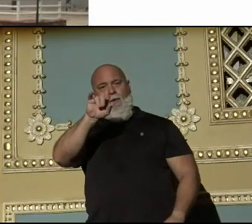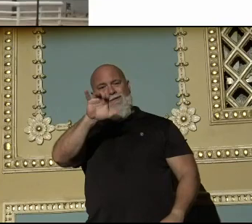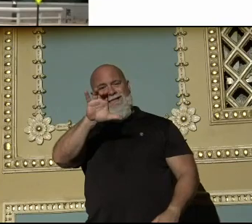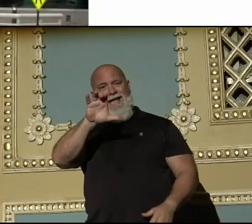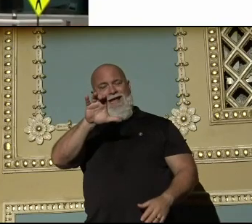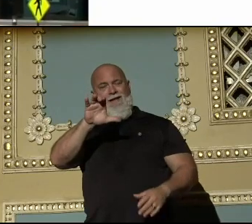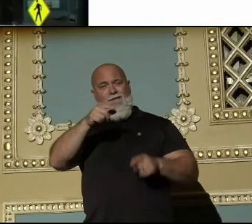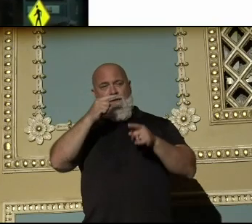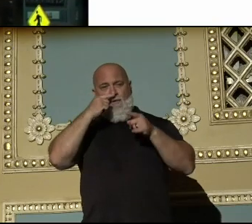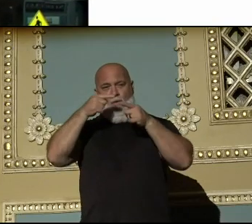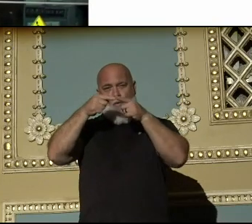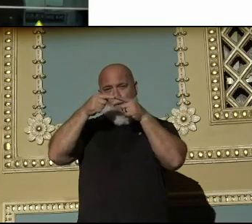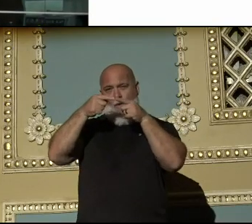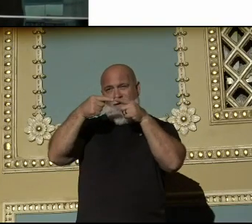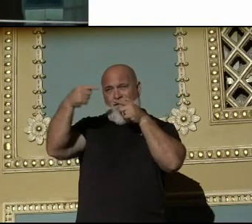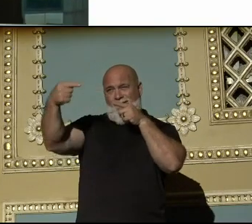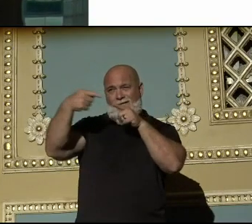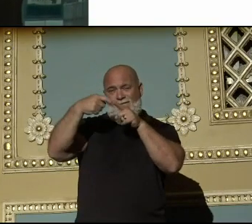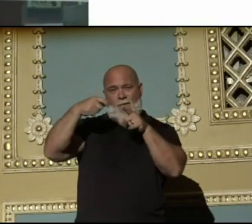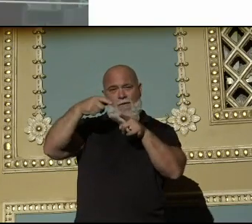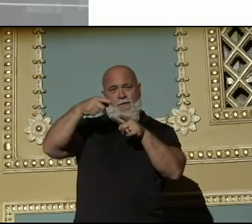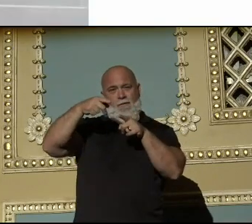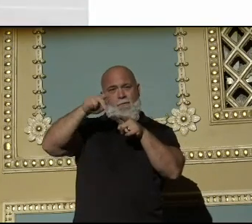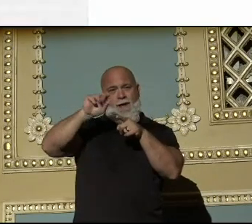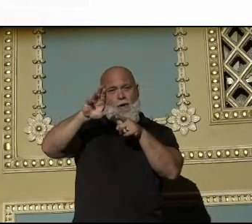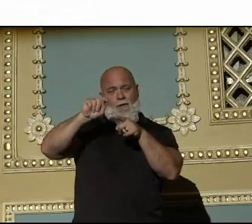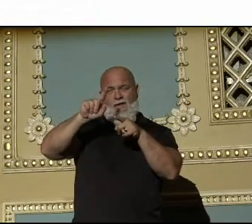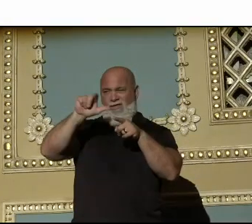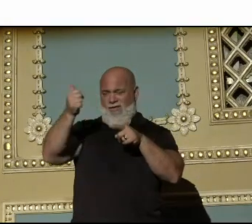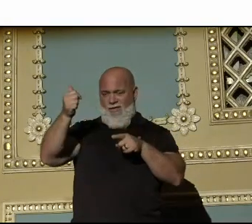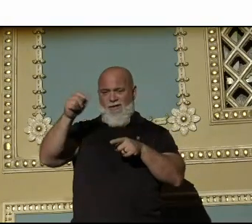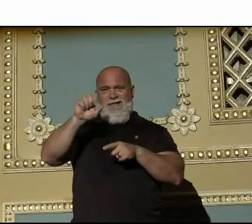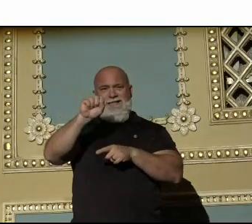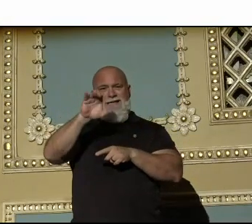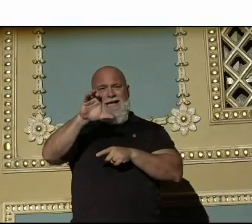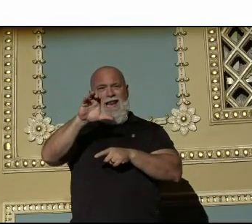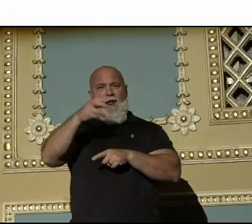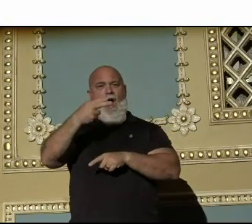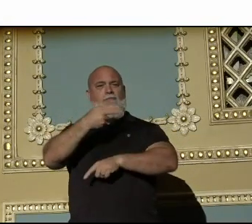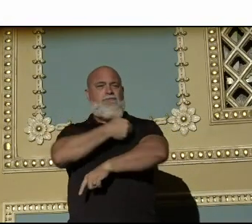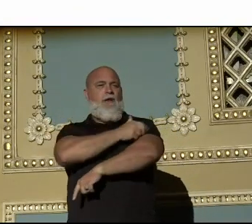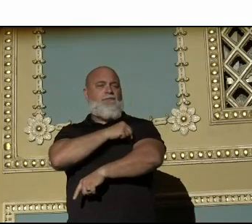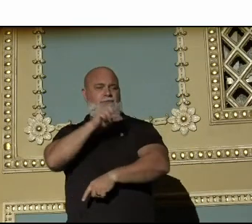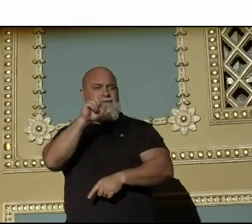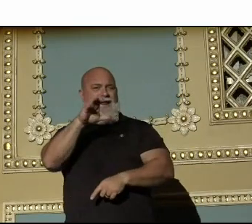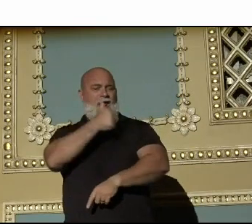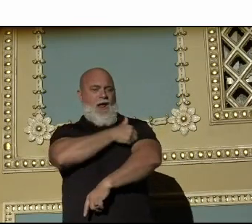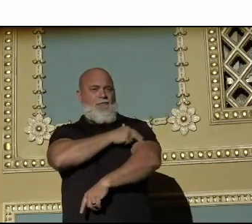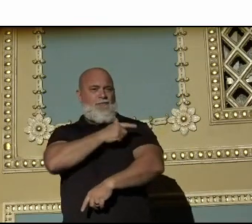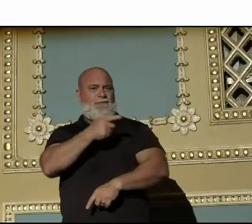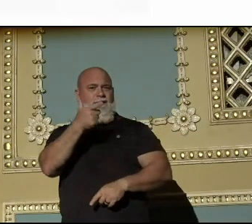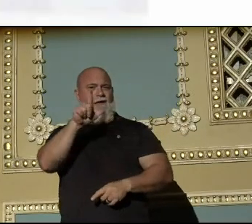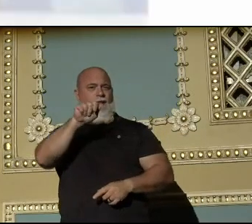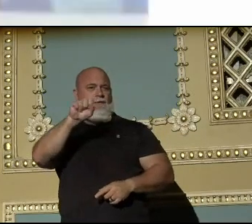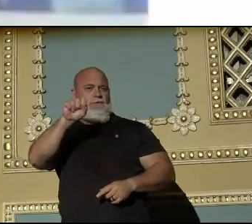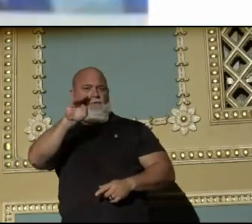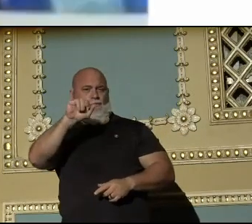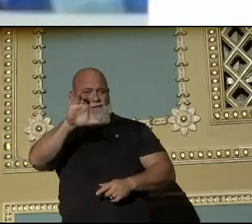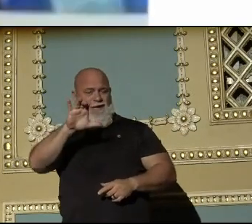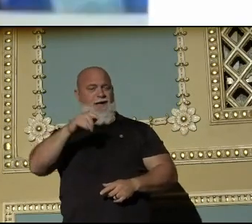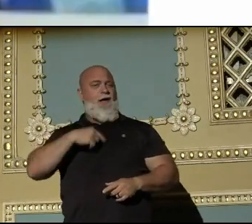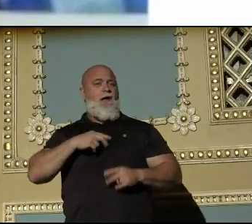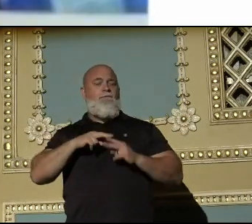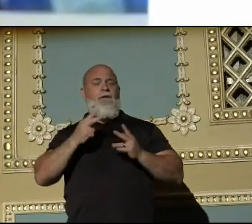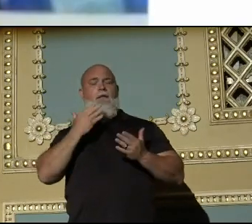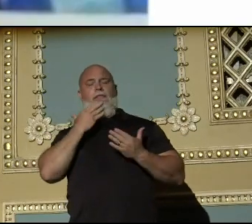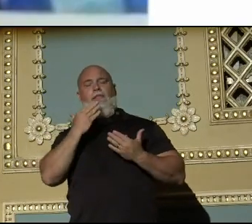from the Paramount, and then the other at the St. Cloud Hospital that is a glass-on-glass mosaic. And so I'm very thankful